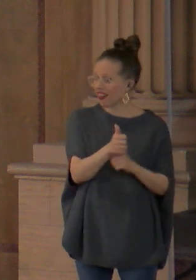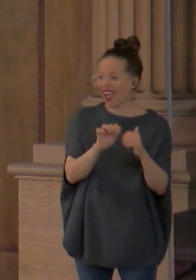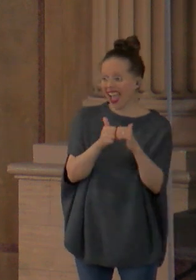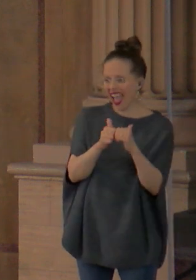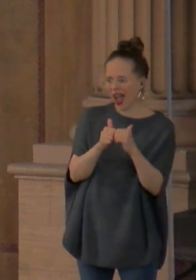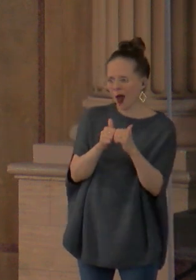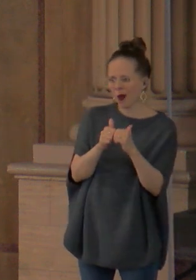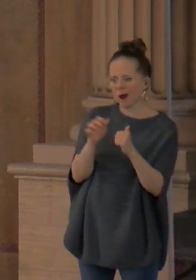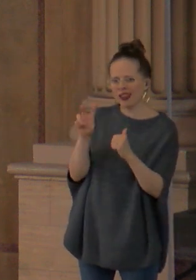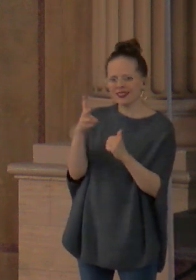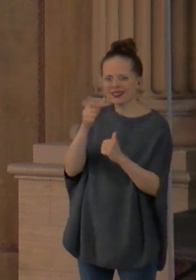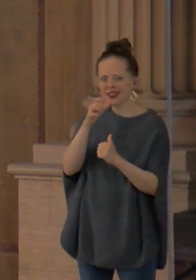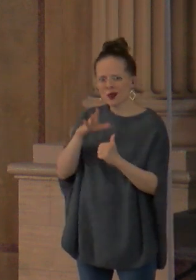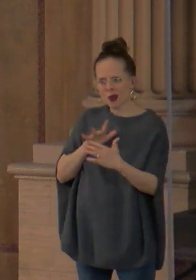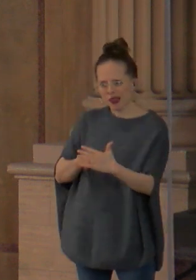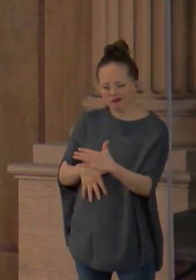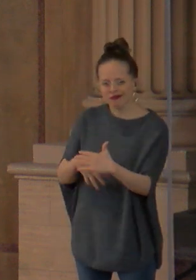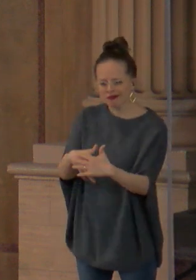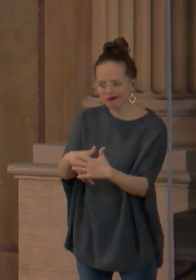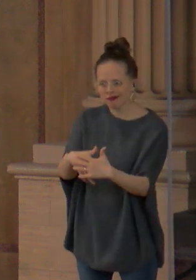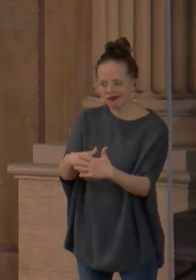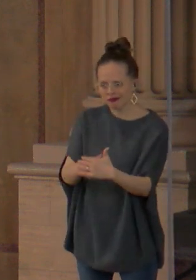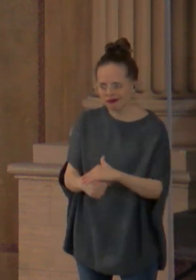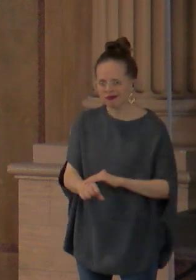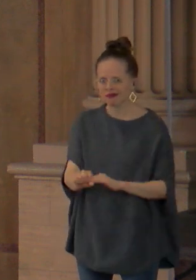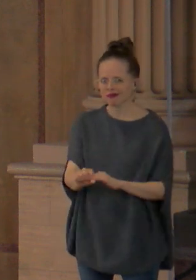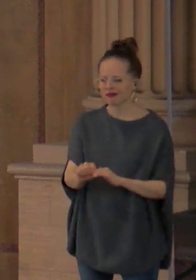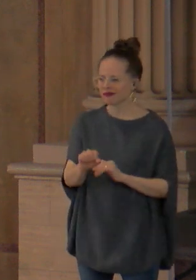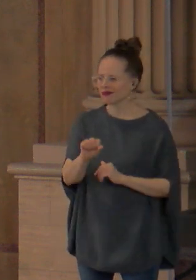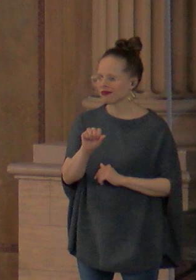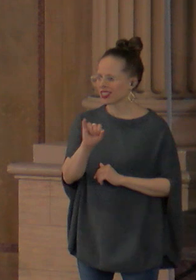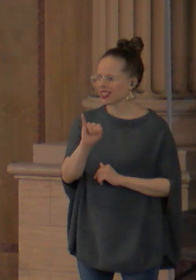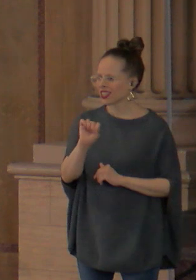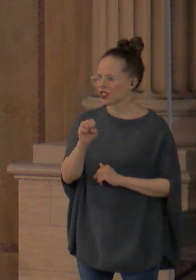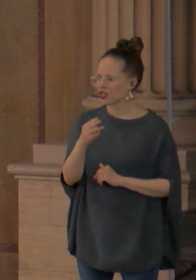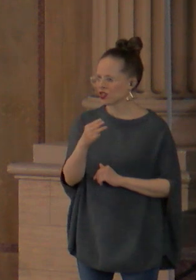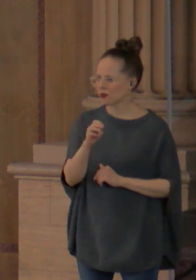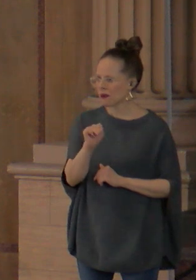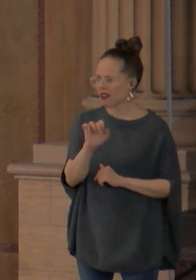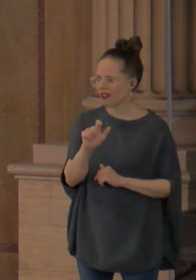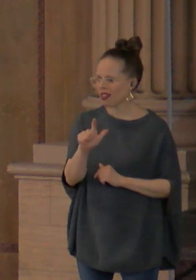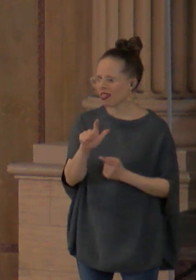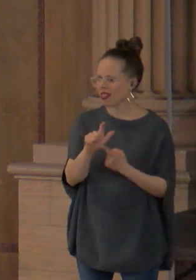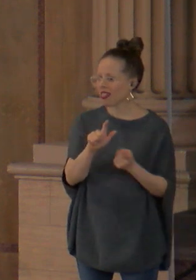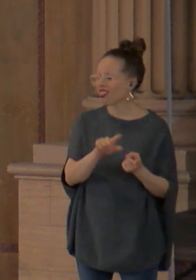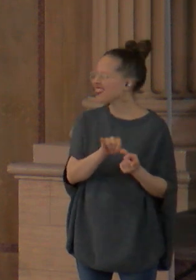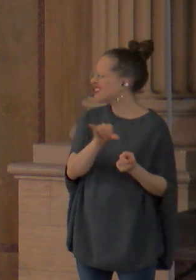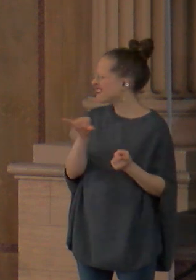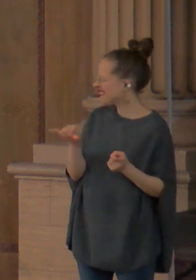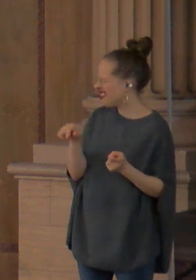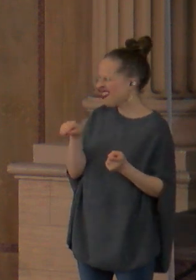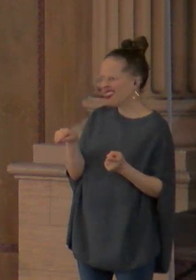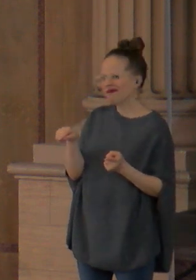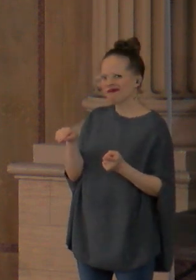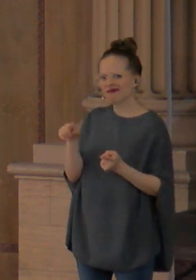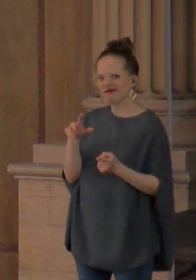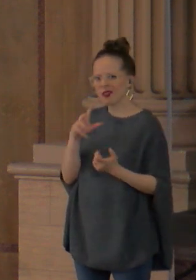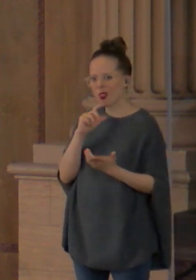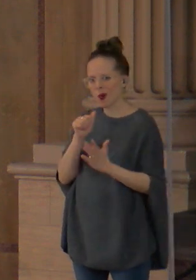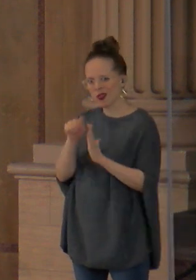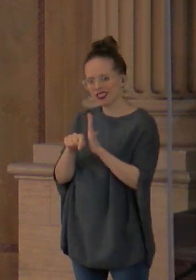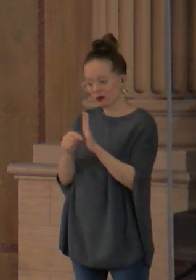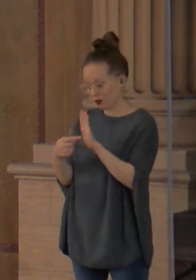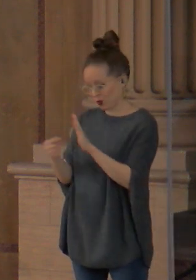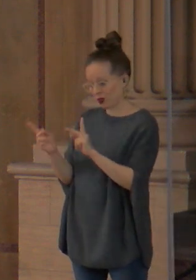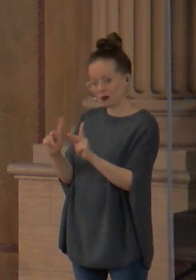the Jews responded to God's commands in the law through self-reliance. And then the rest of the Old Testament is the